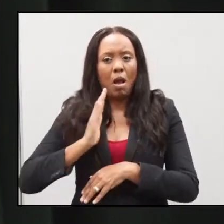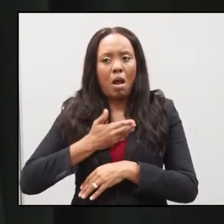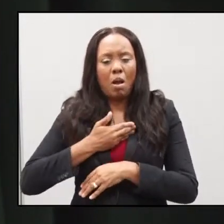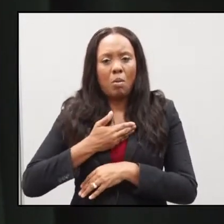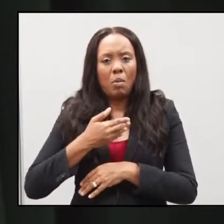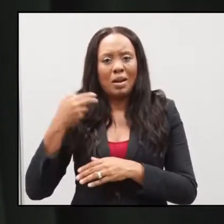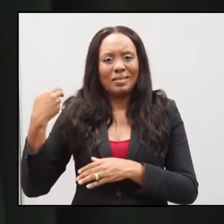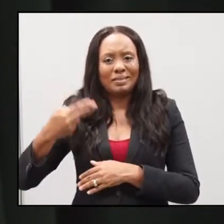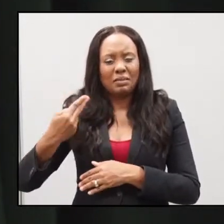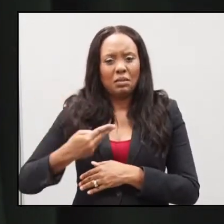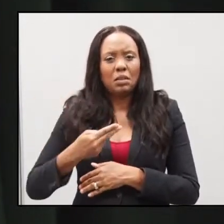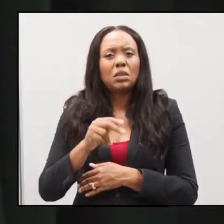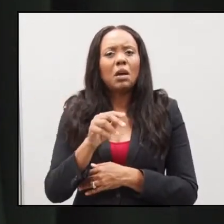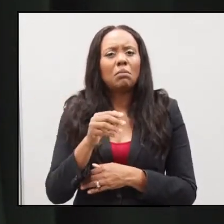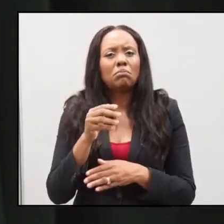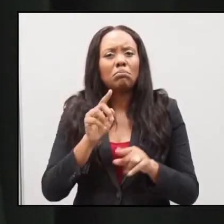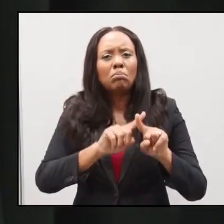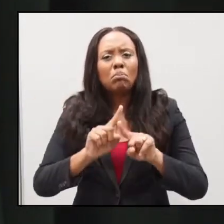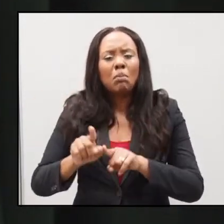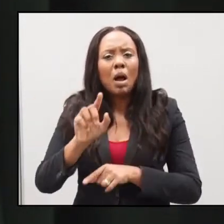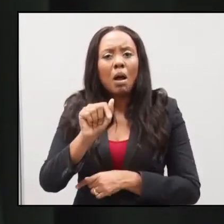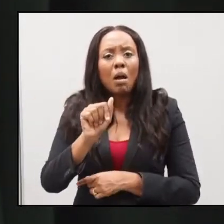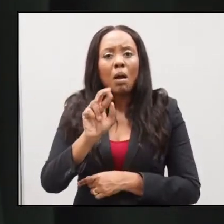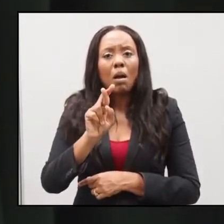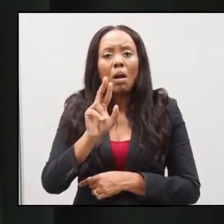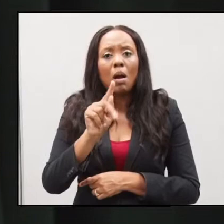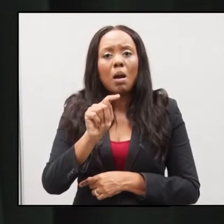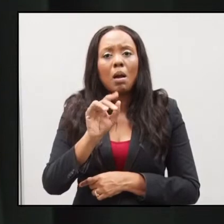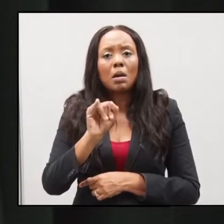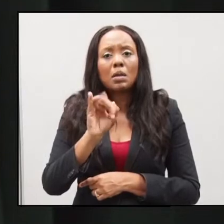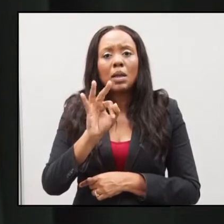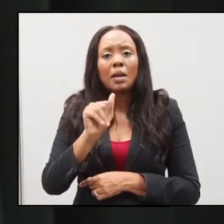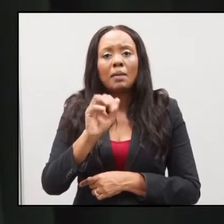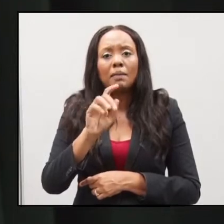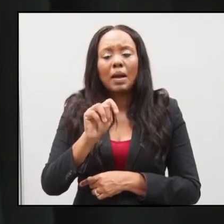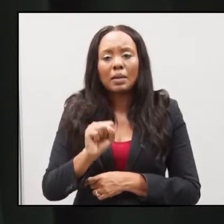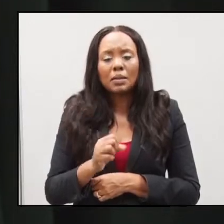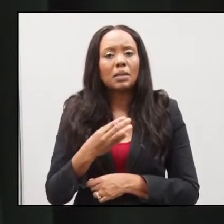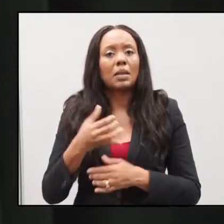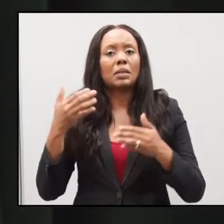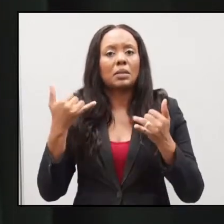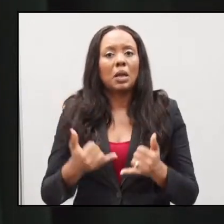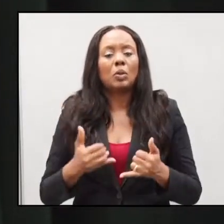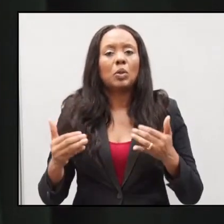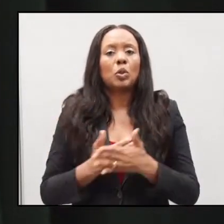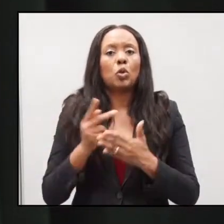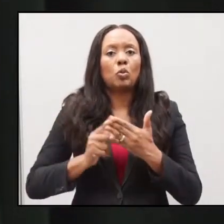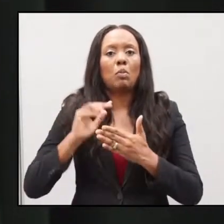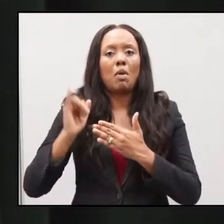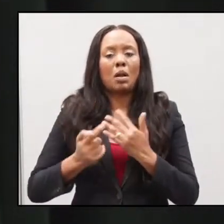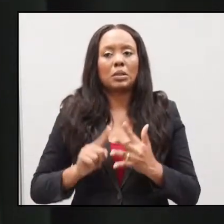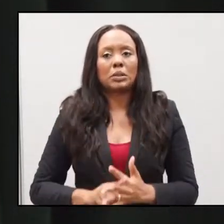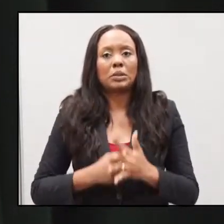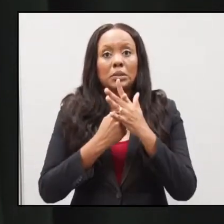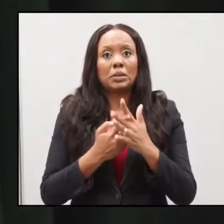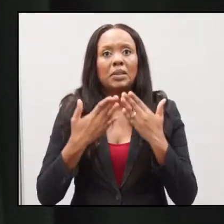socio-historical experience and positioning which we've just seen given life to through the memorial. Thank you all very